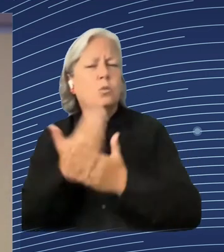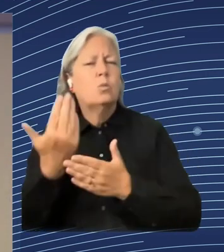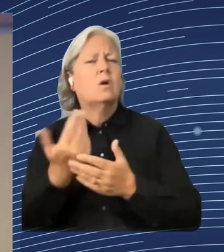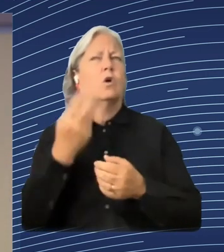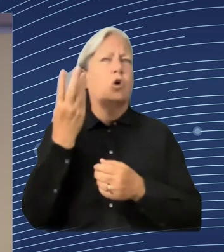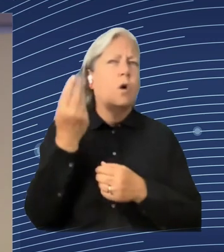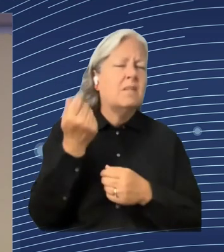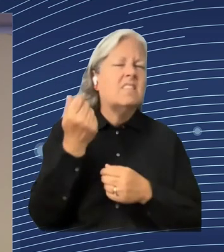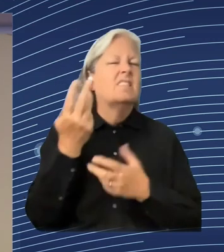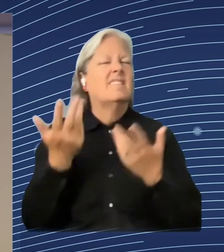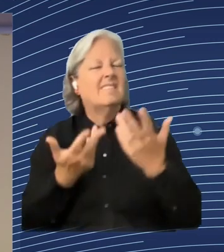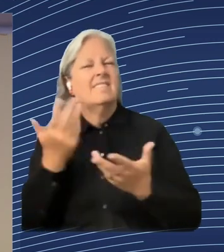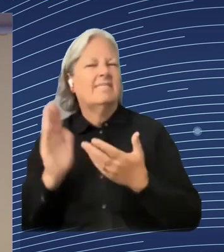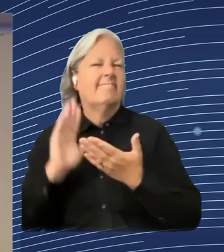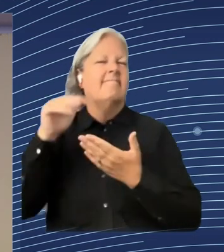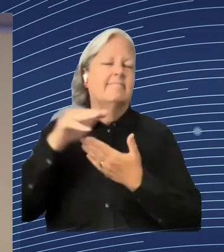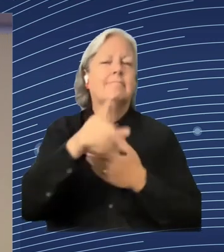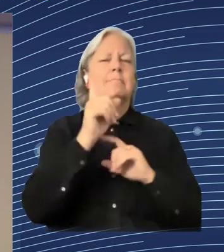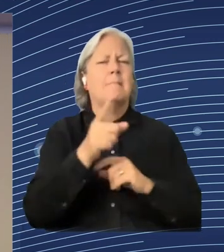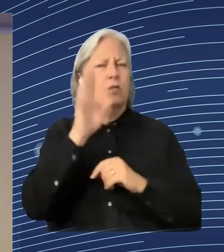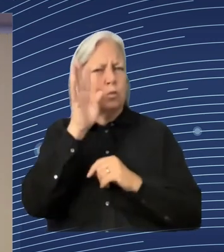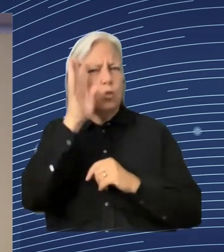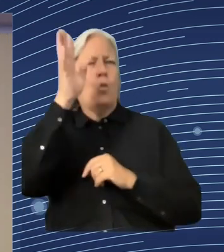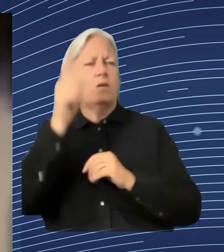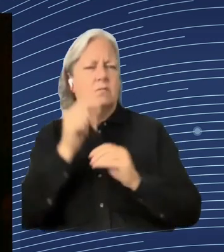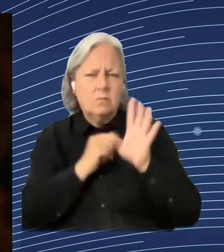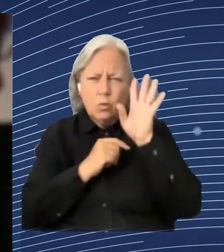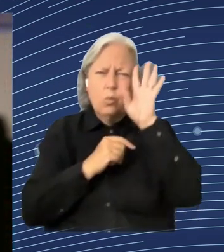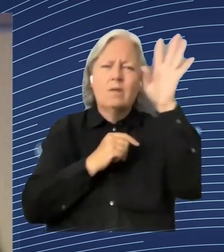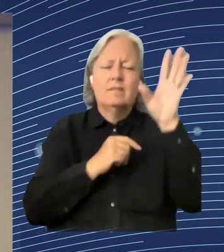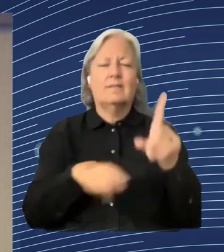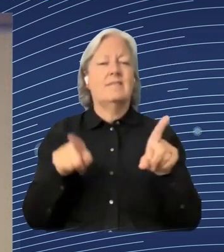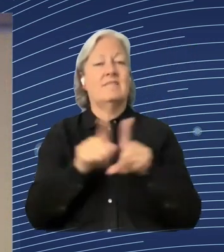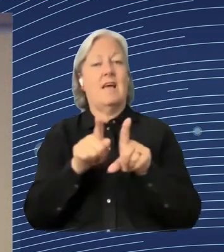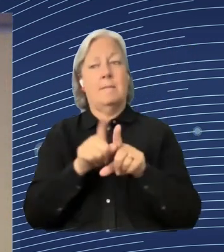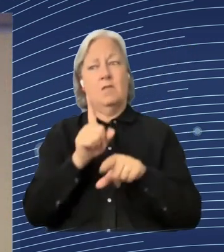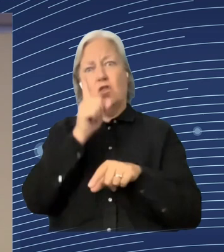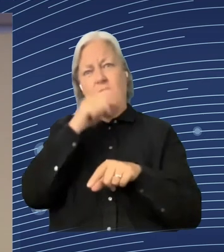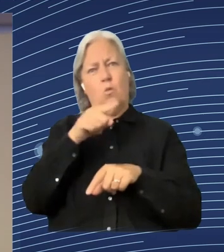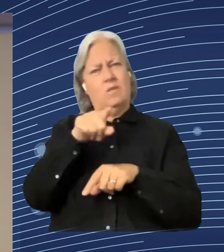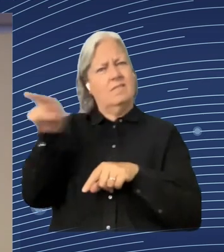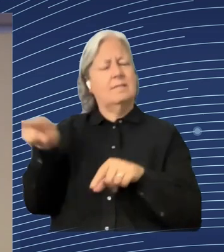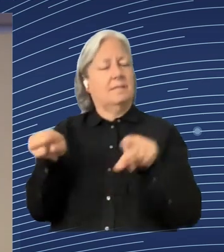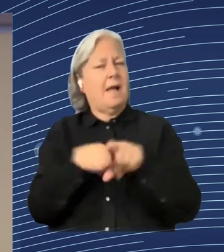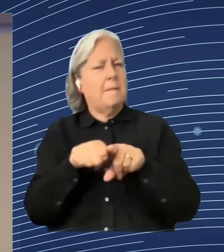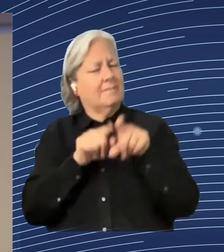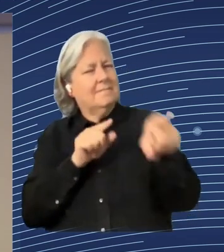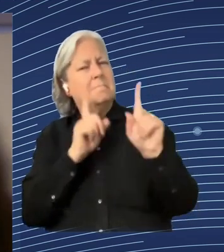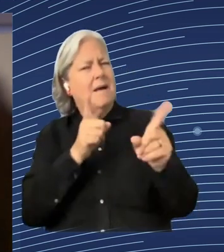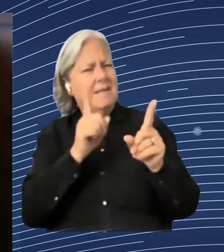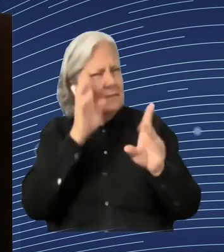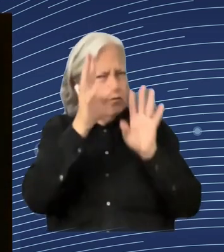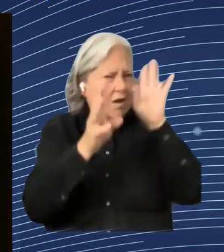to be creative as the fraudsters themselves. And of course, they are